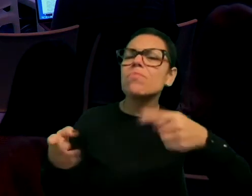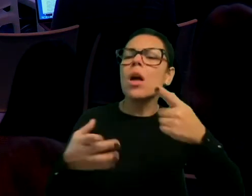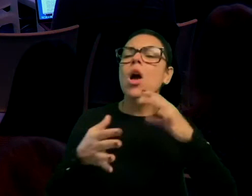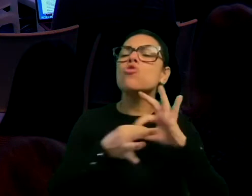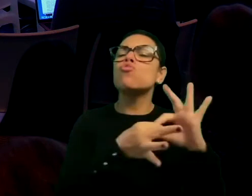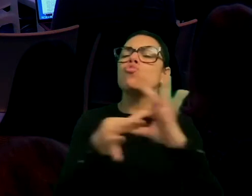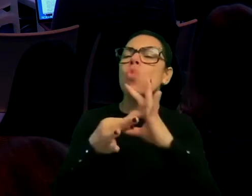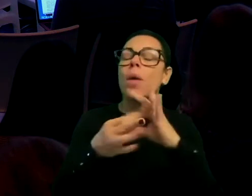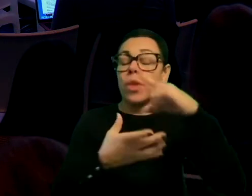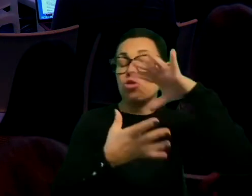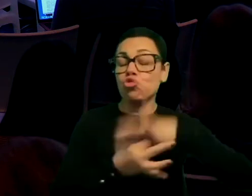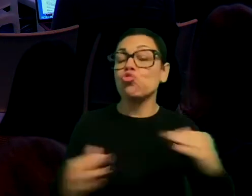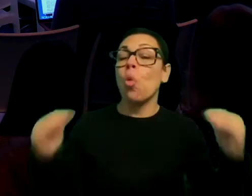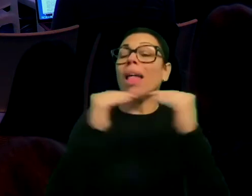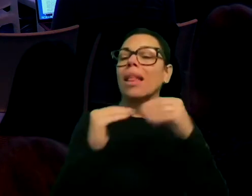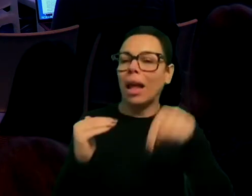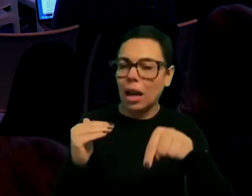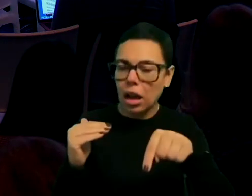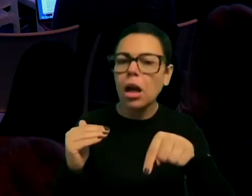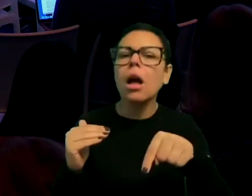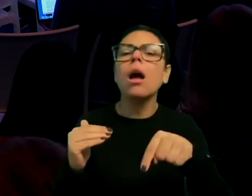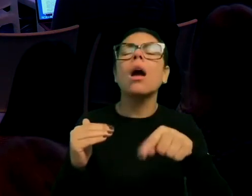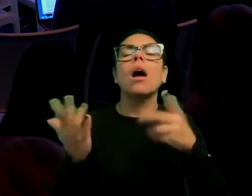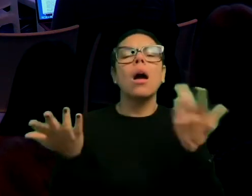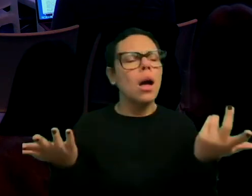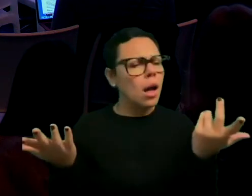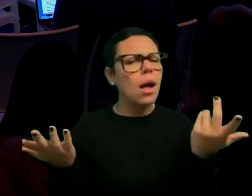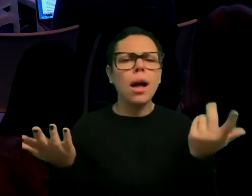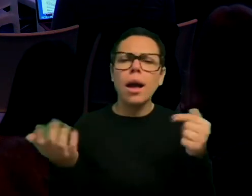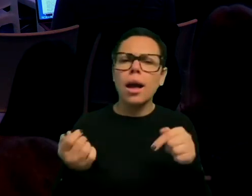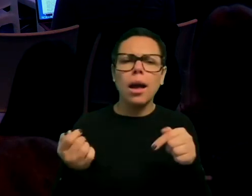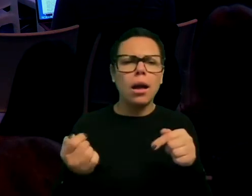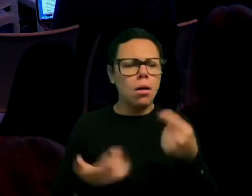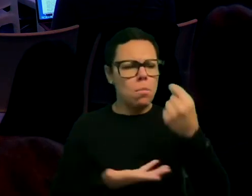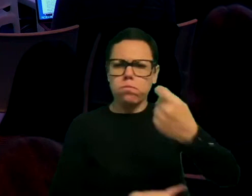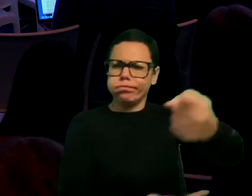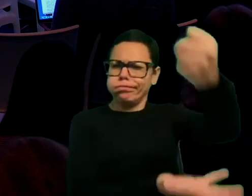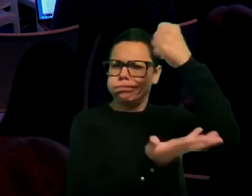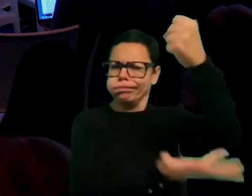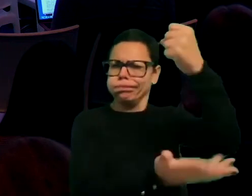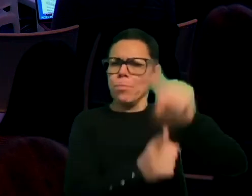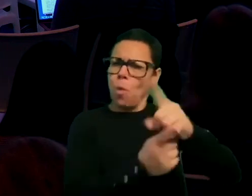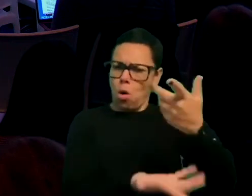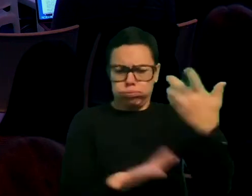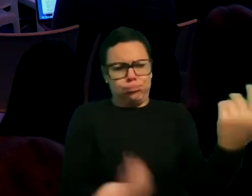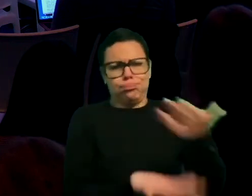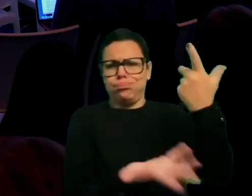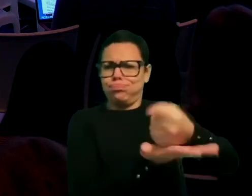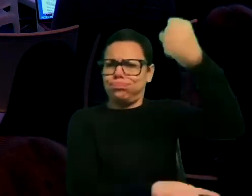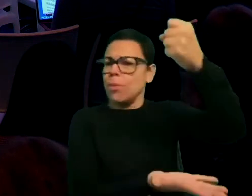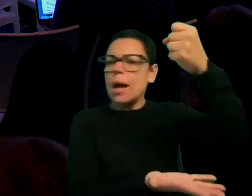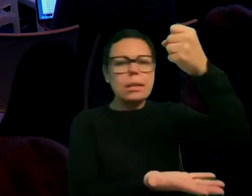because they have limited capacities still for public procurement, and then gender, you know, it's sort of tricky.